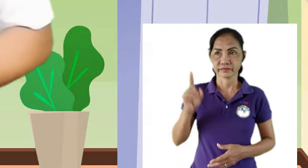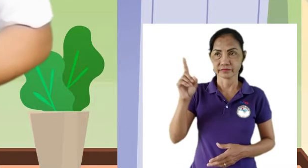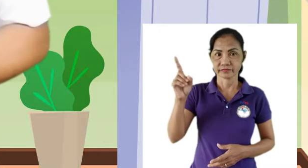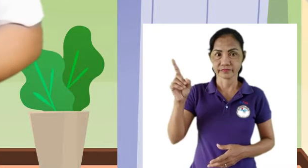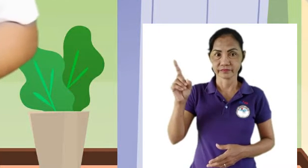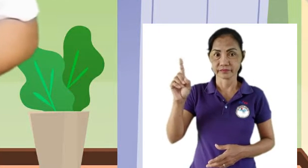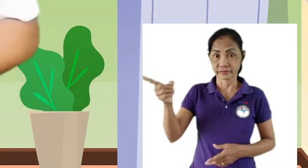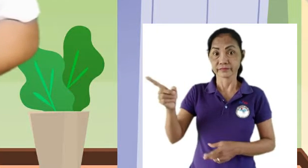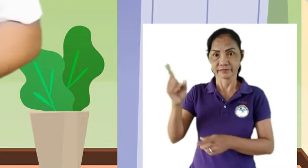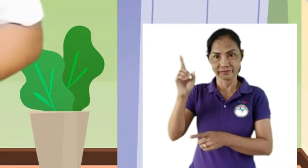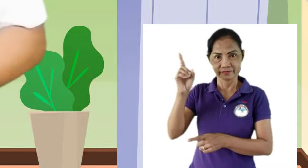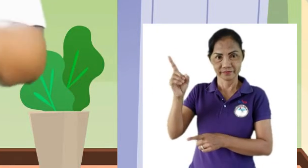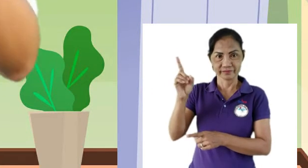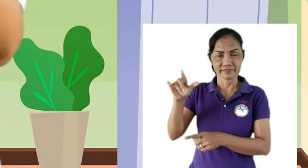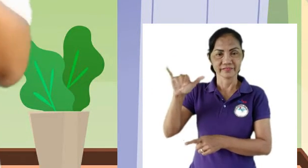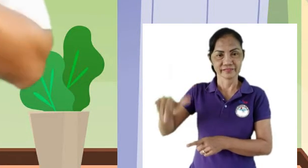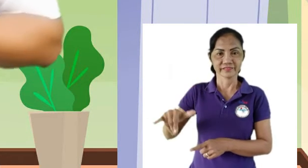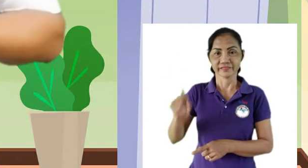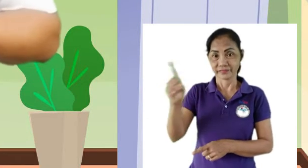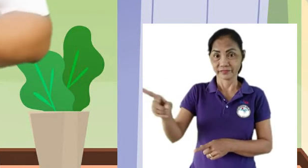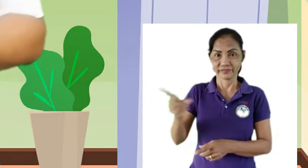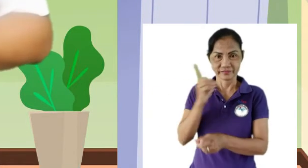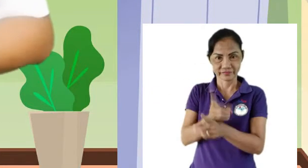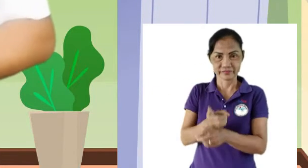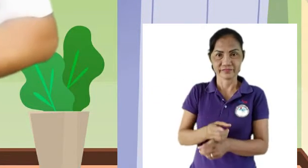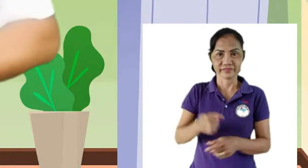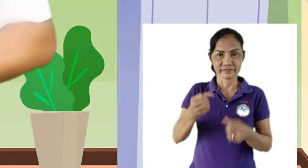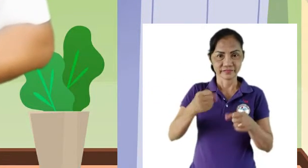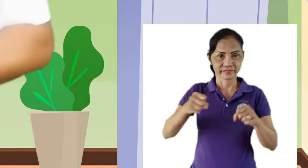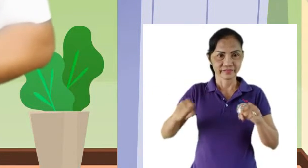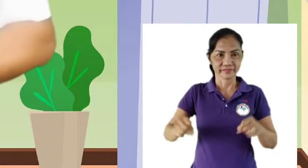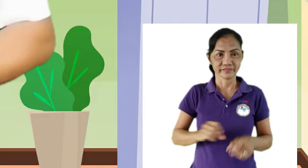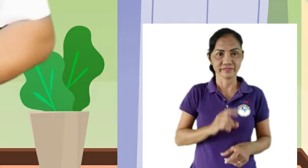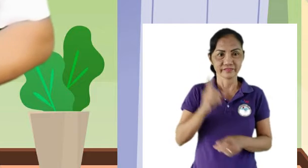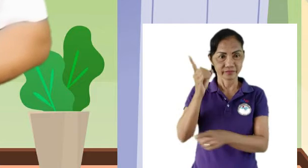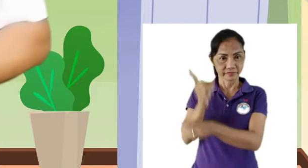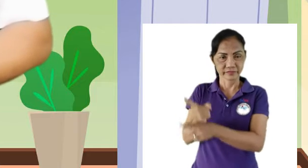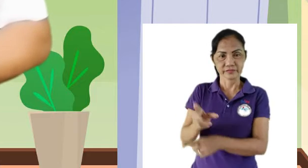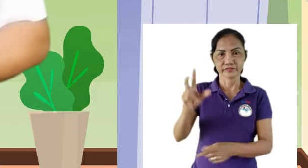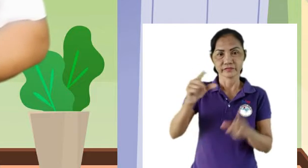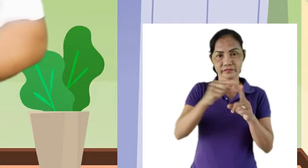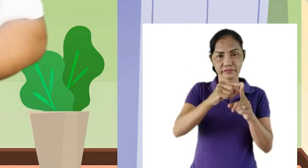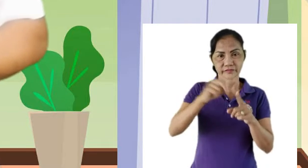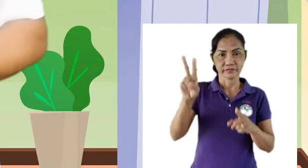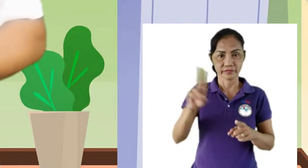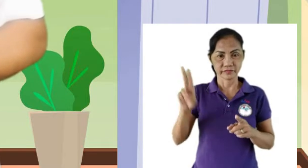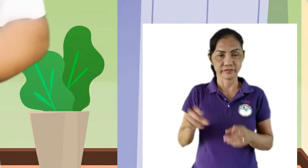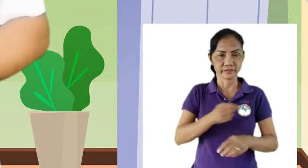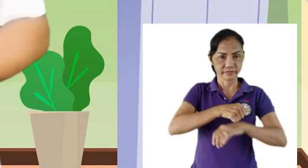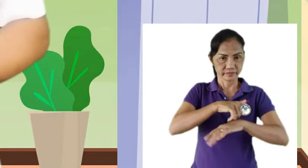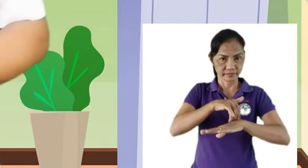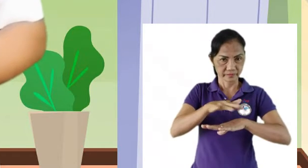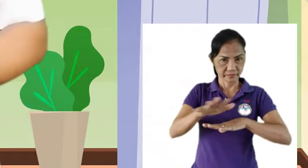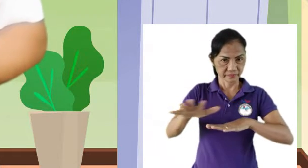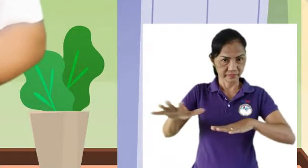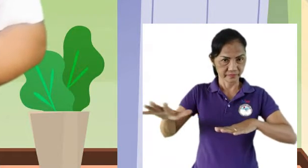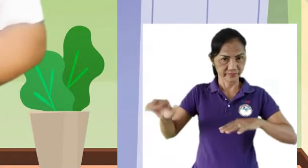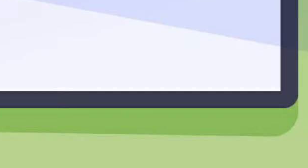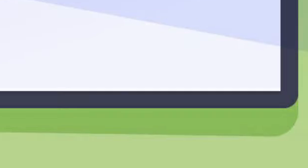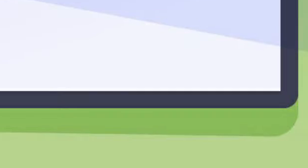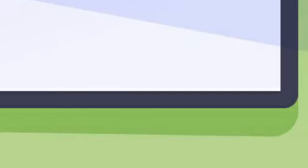If your answer is yes, then you're right. The first sentence is correct. The words are used